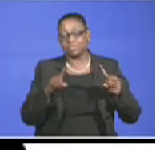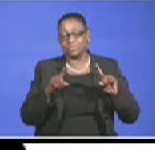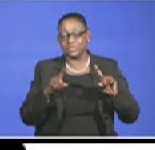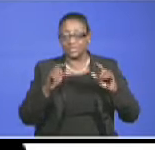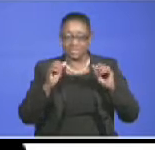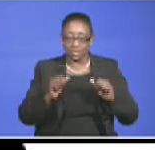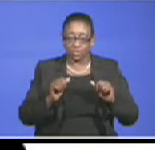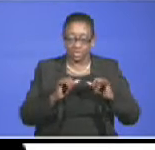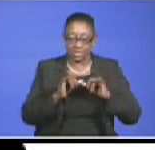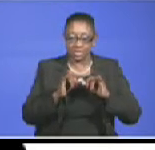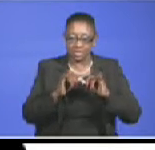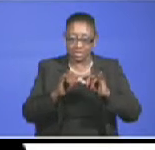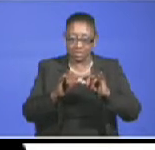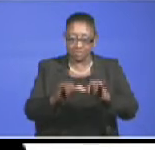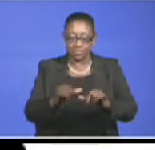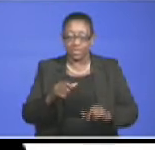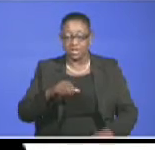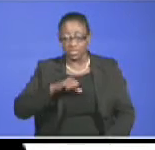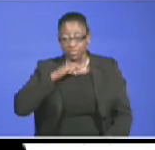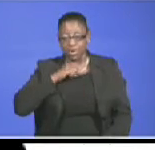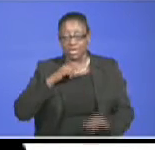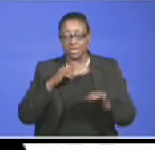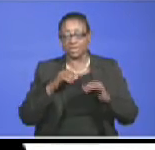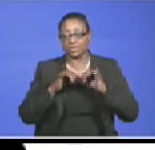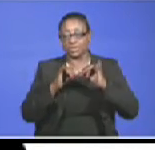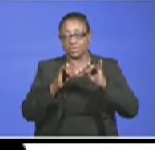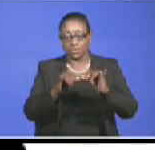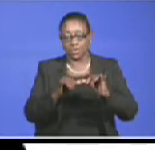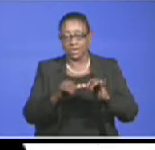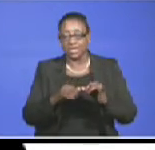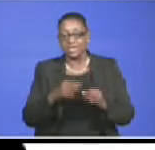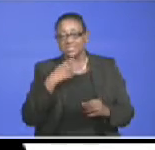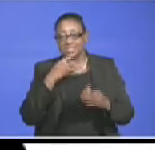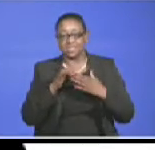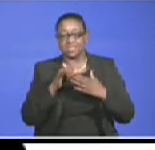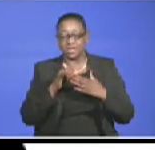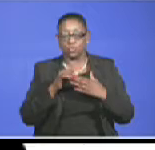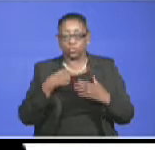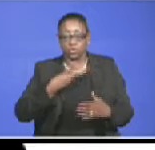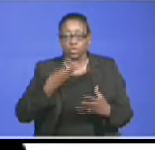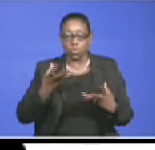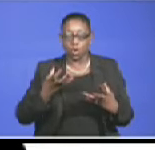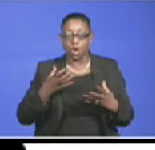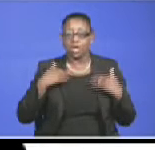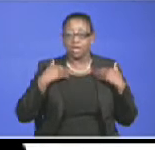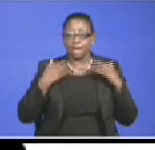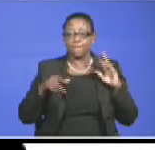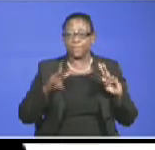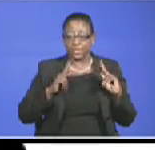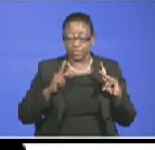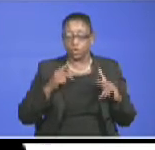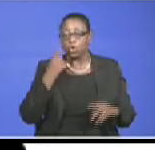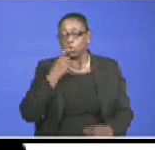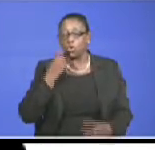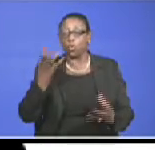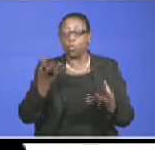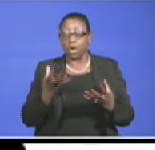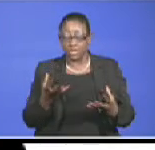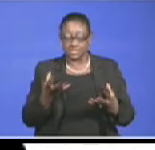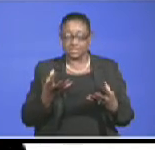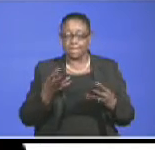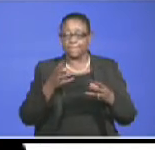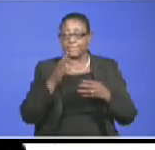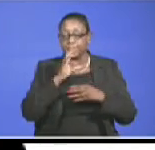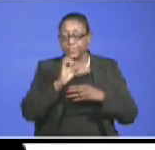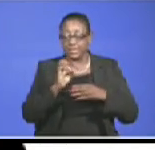only way we could keep the party going is if we continue to have young persons that want to be actively involved at the national level. And I think